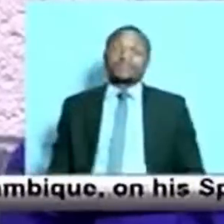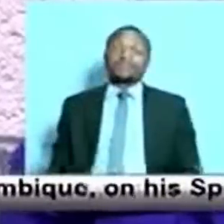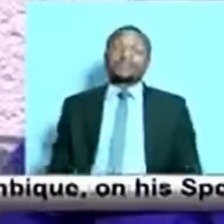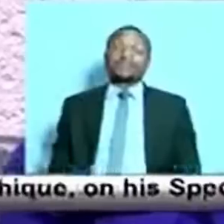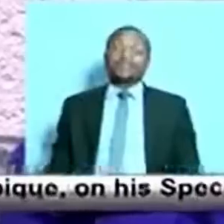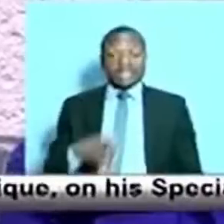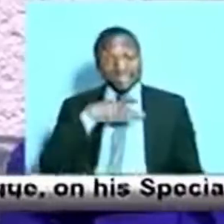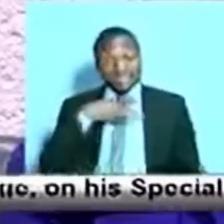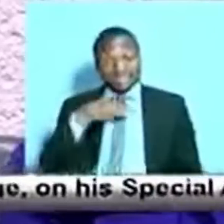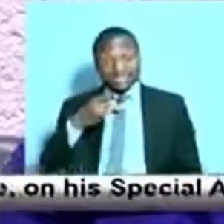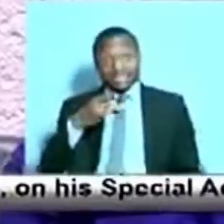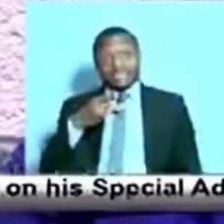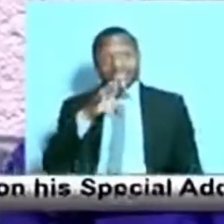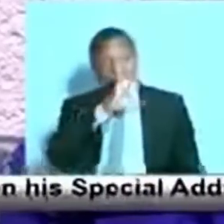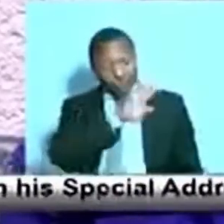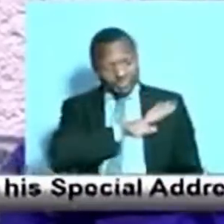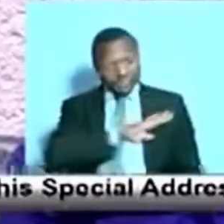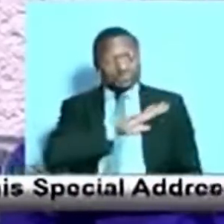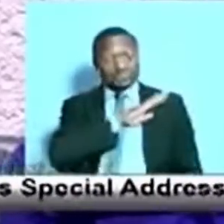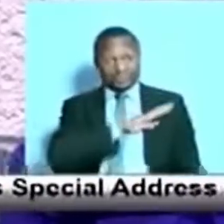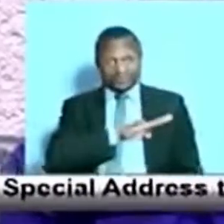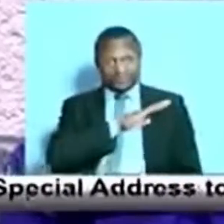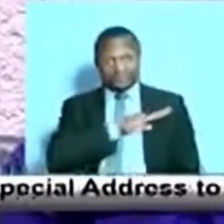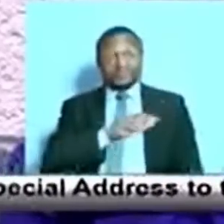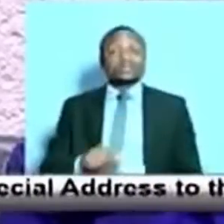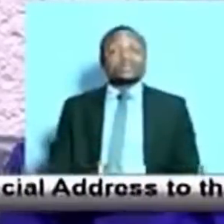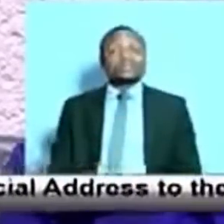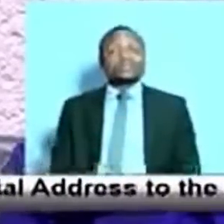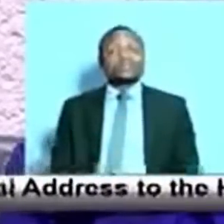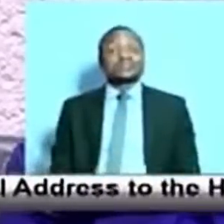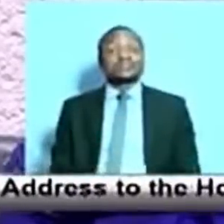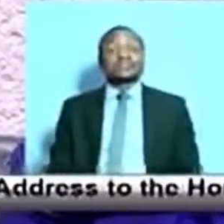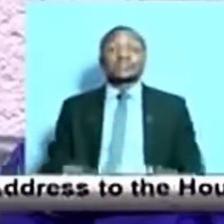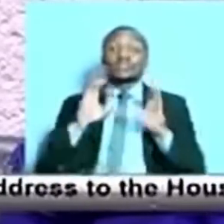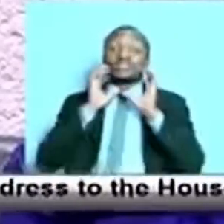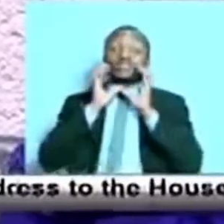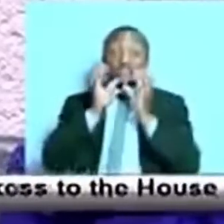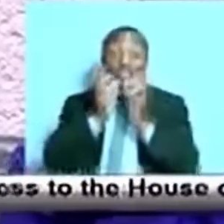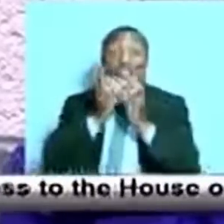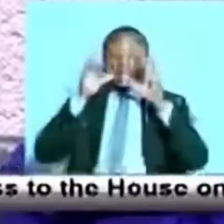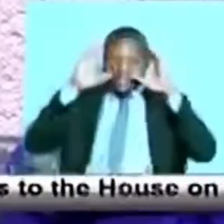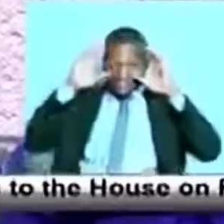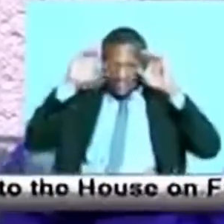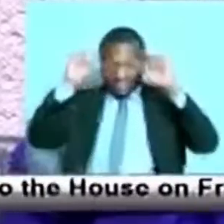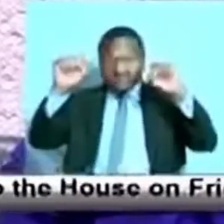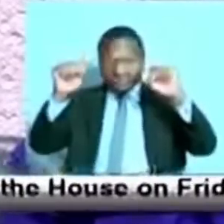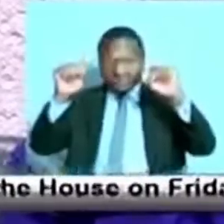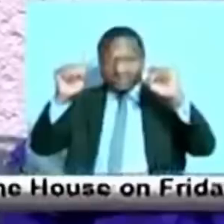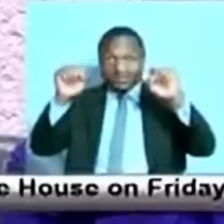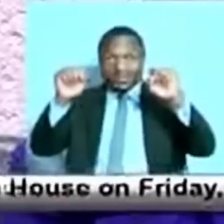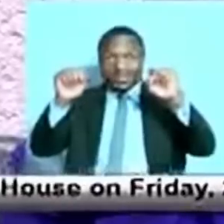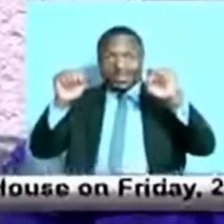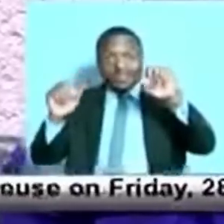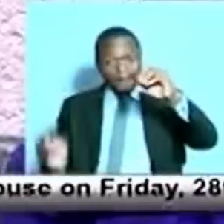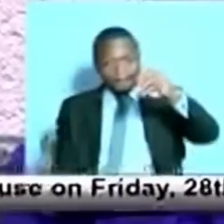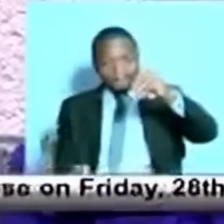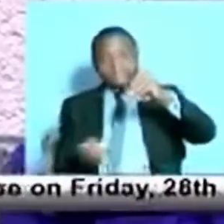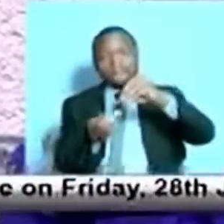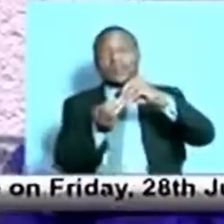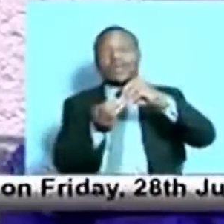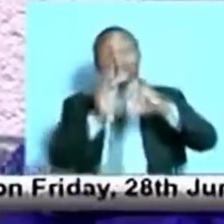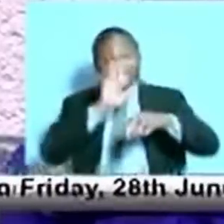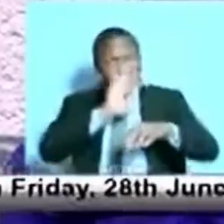liked the attitude that the Mozambican president attached in his speech